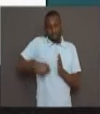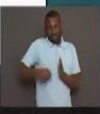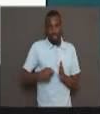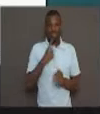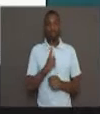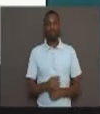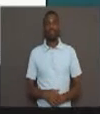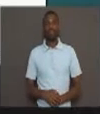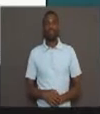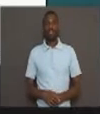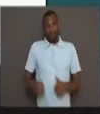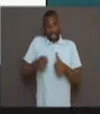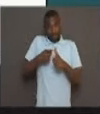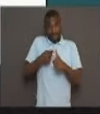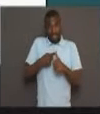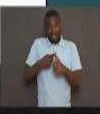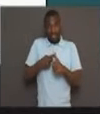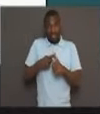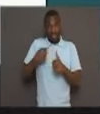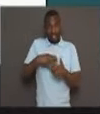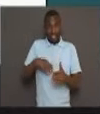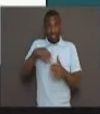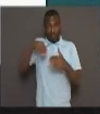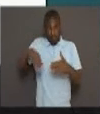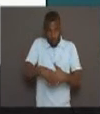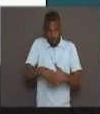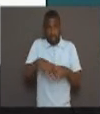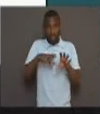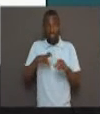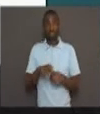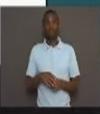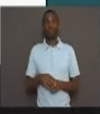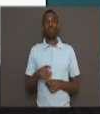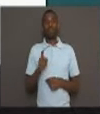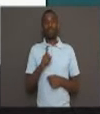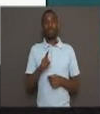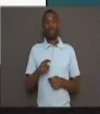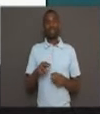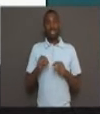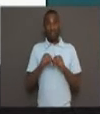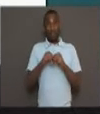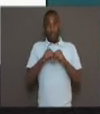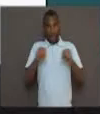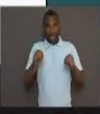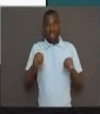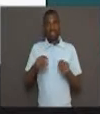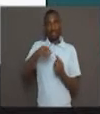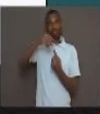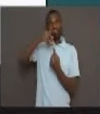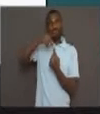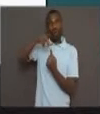generator. First, we introduce our cylindrical magnetic